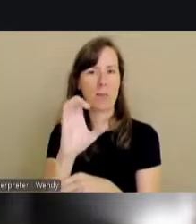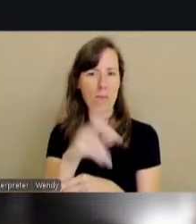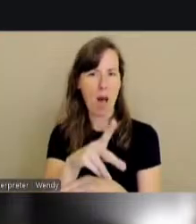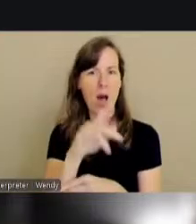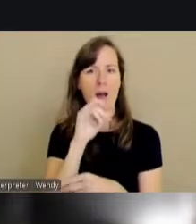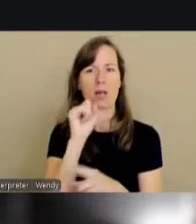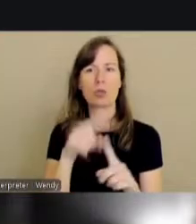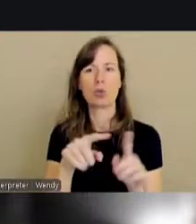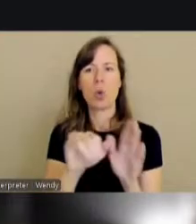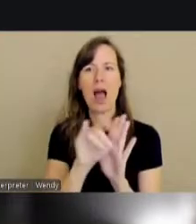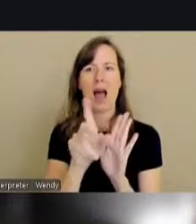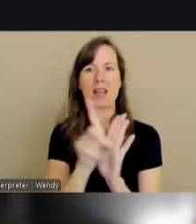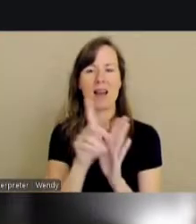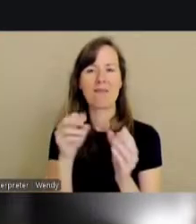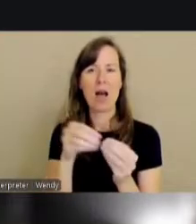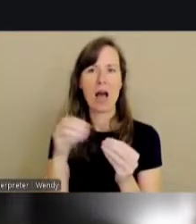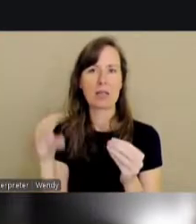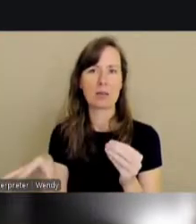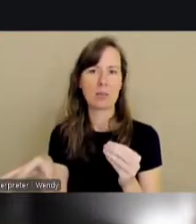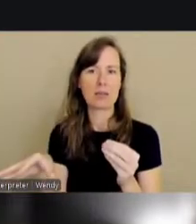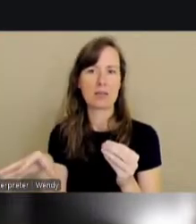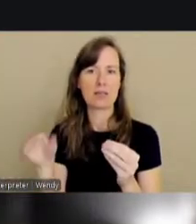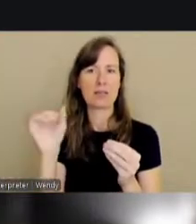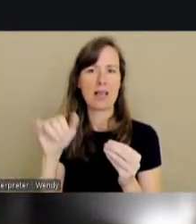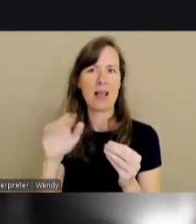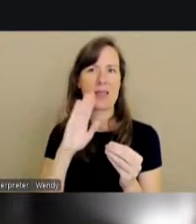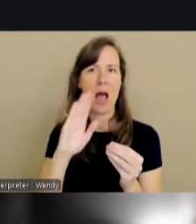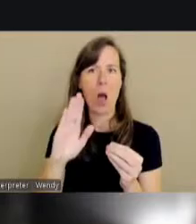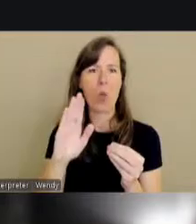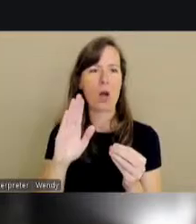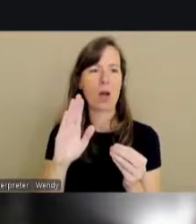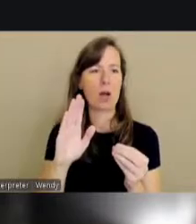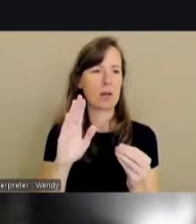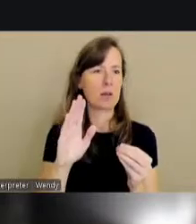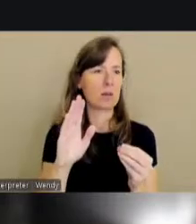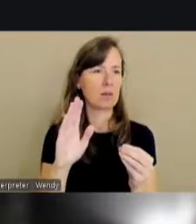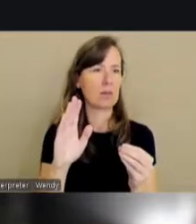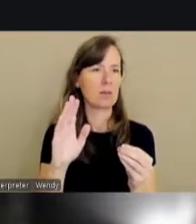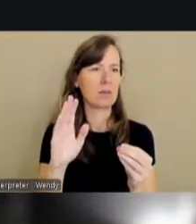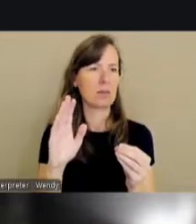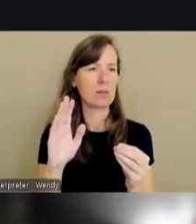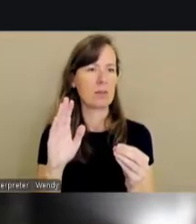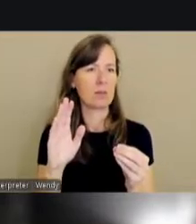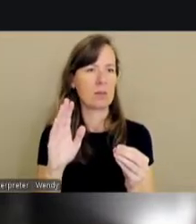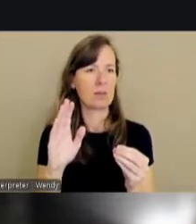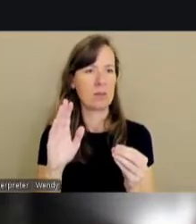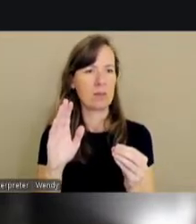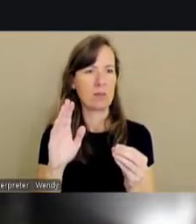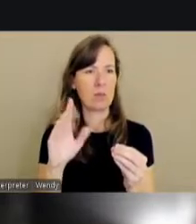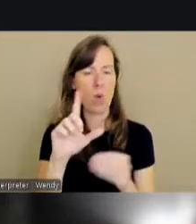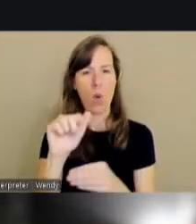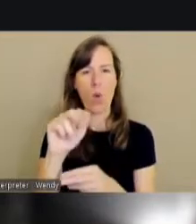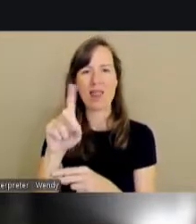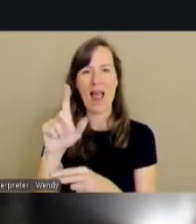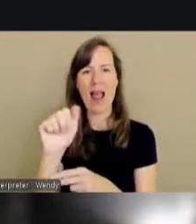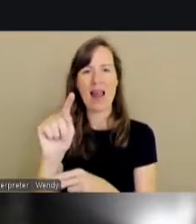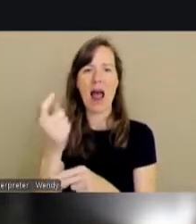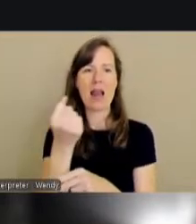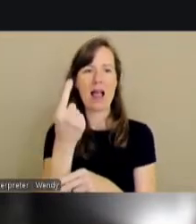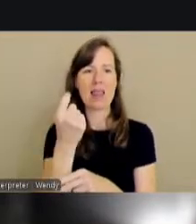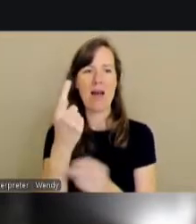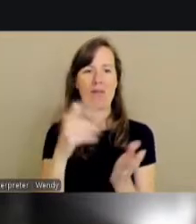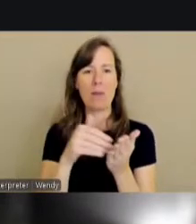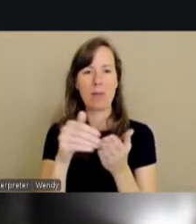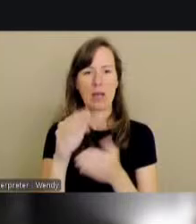expenditures that will land pretty much at 11,459,000.